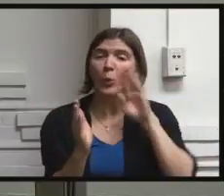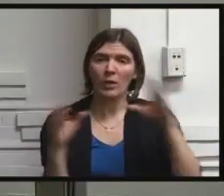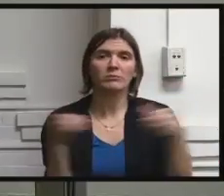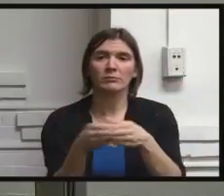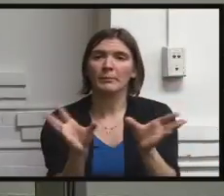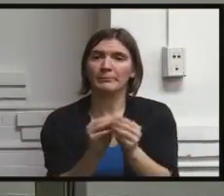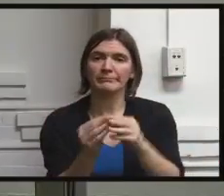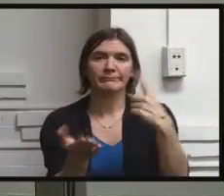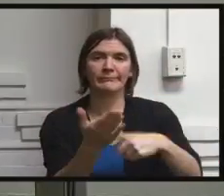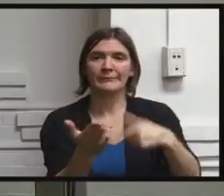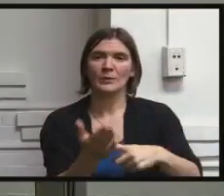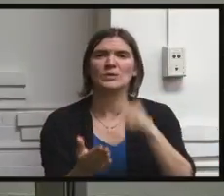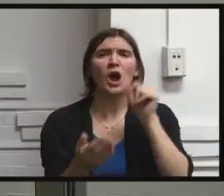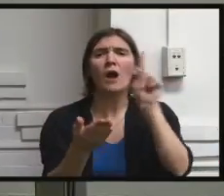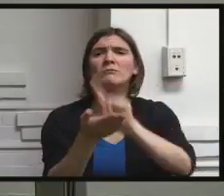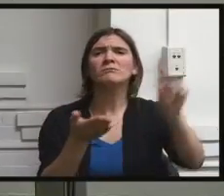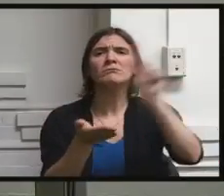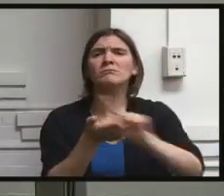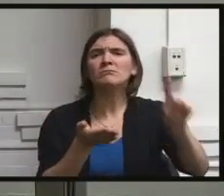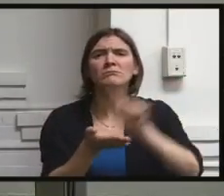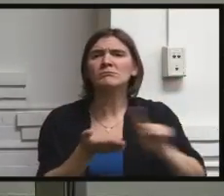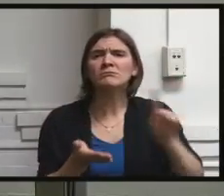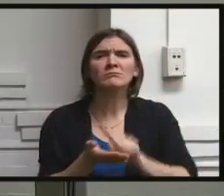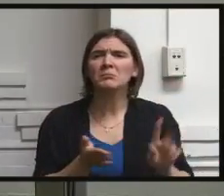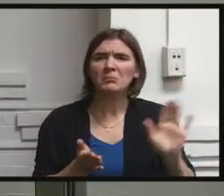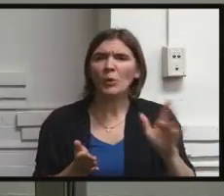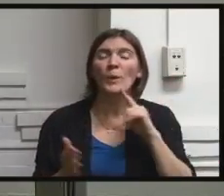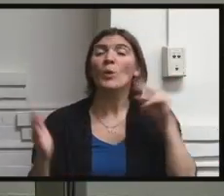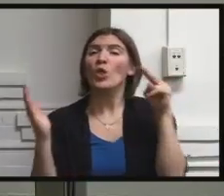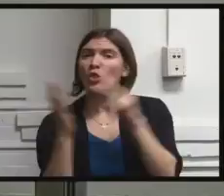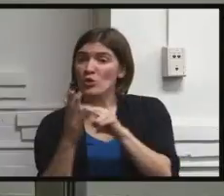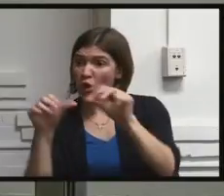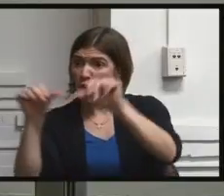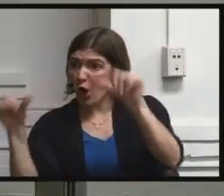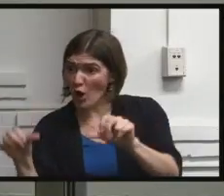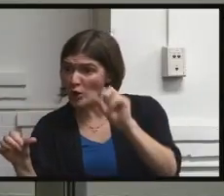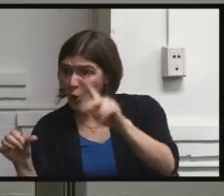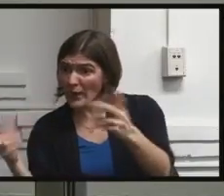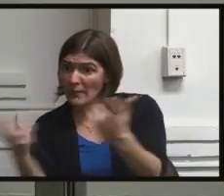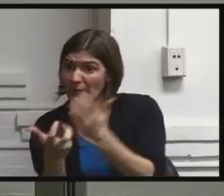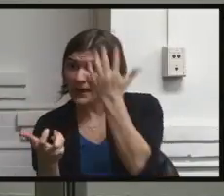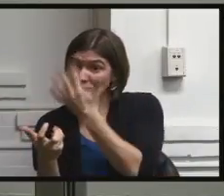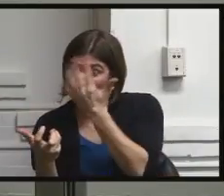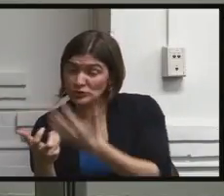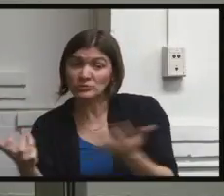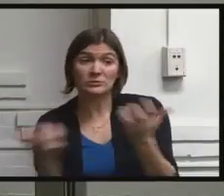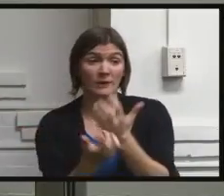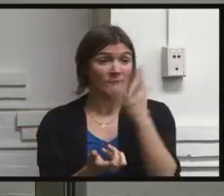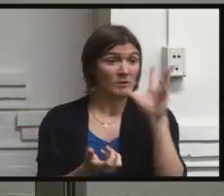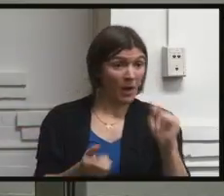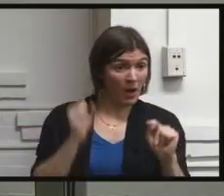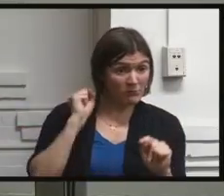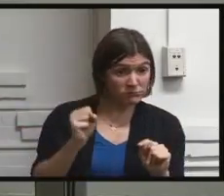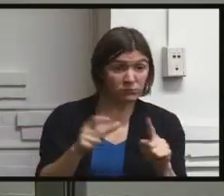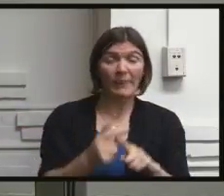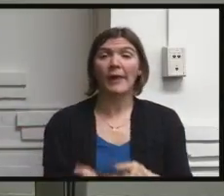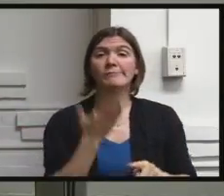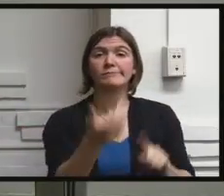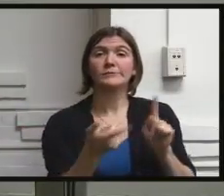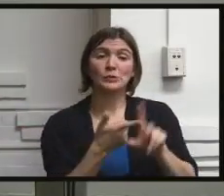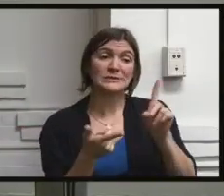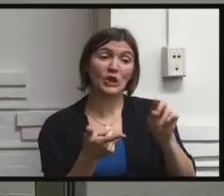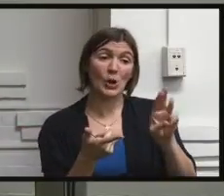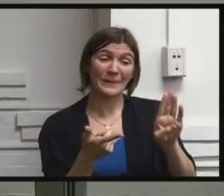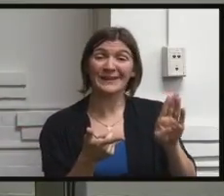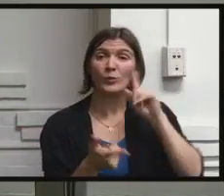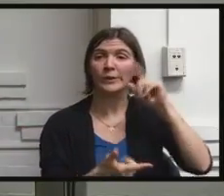and considers the application from a architectural and design standpoint, including the landscape, makes a recommendation to the DRB, and the DRB